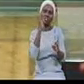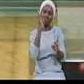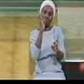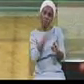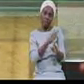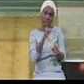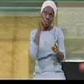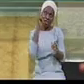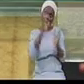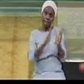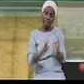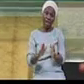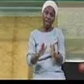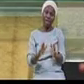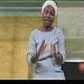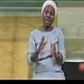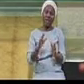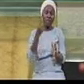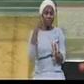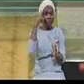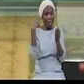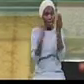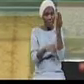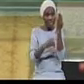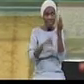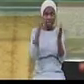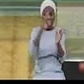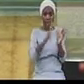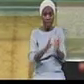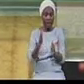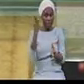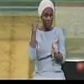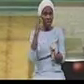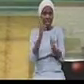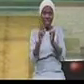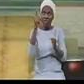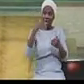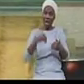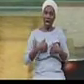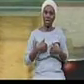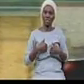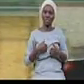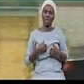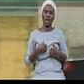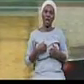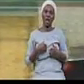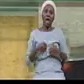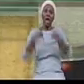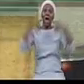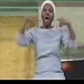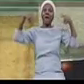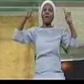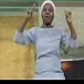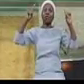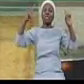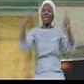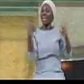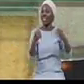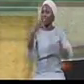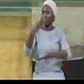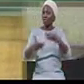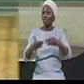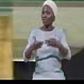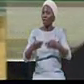has purposed, if he has proclaimed, if he has pronounced any judgment on any group of